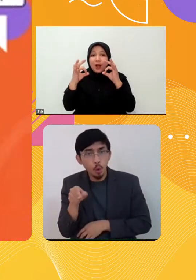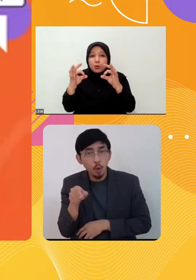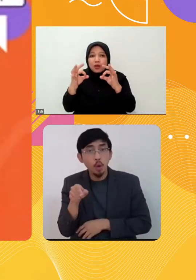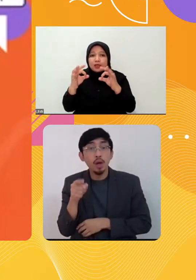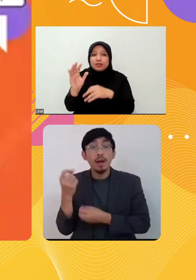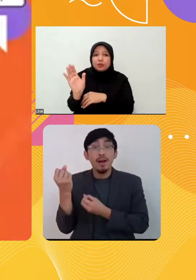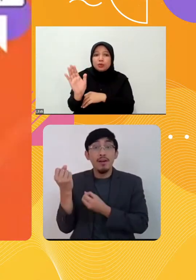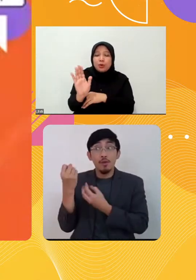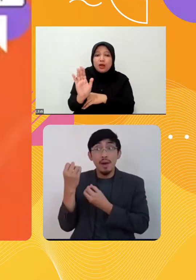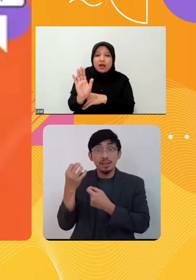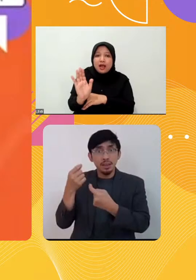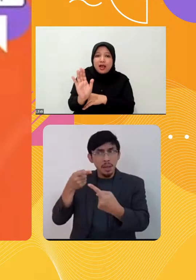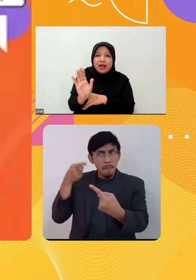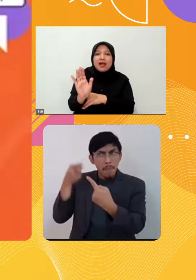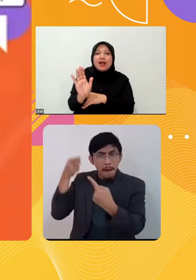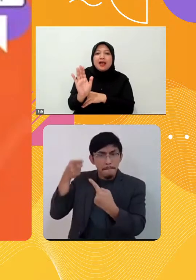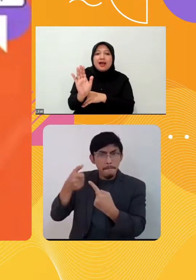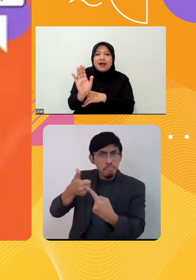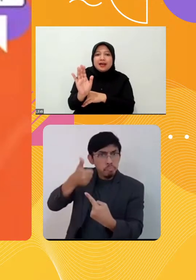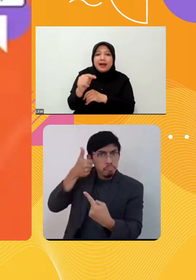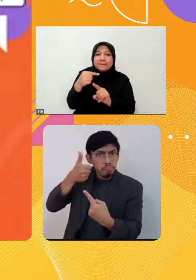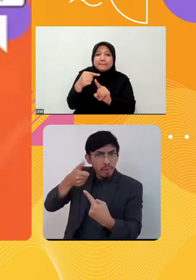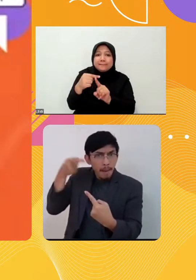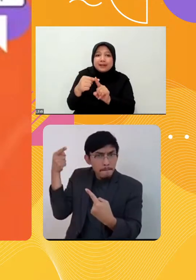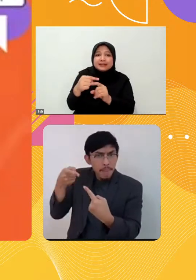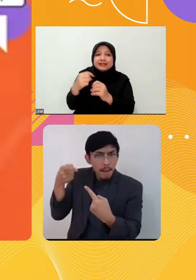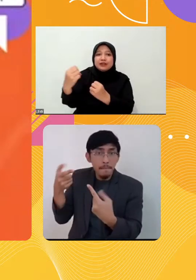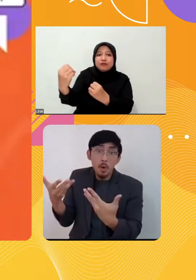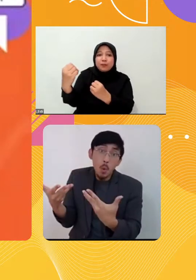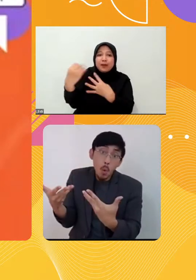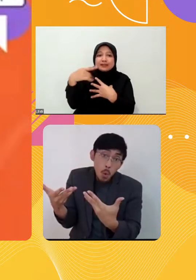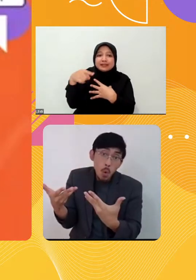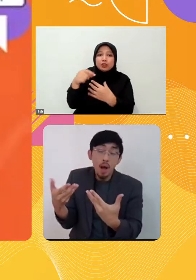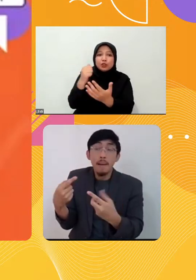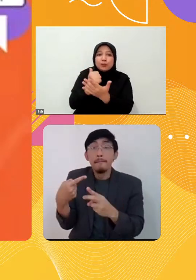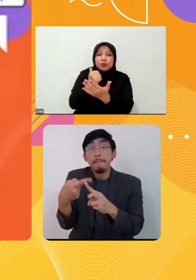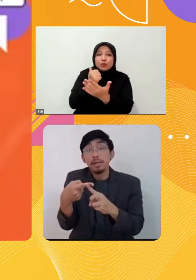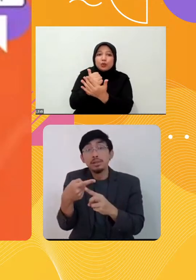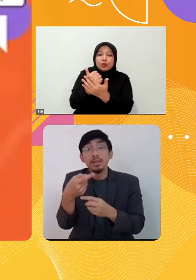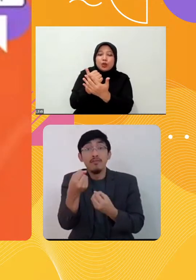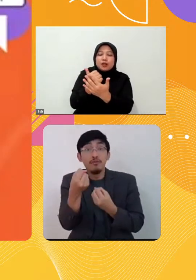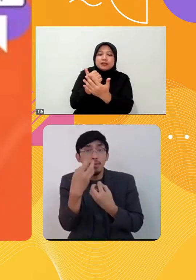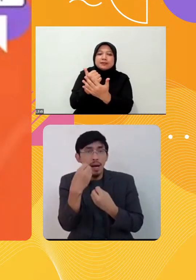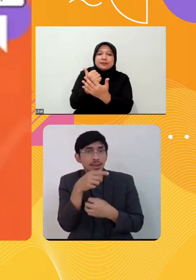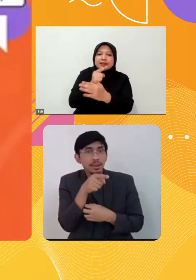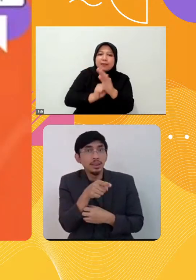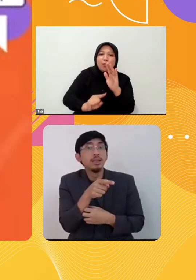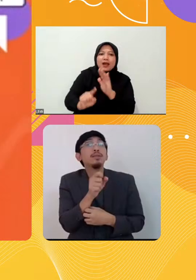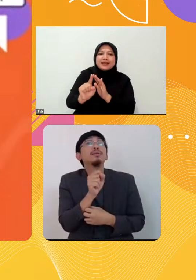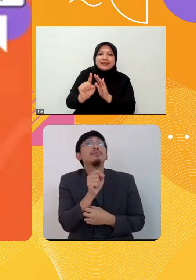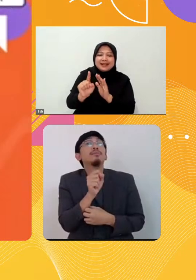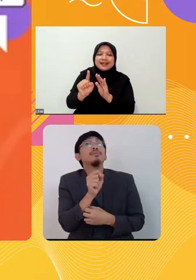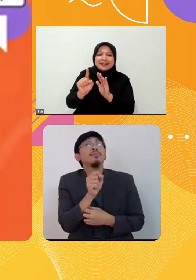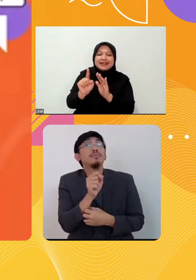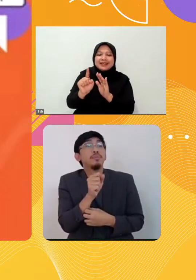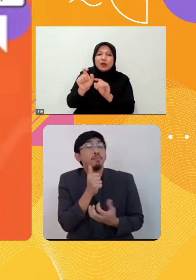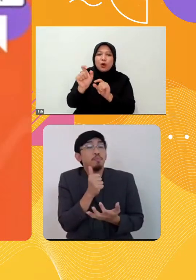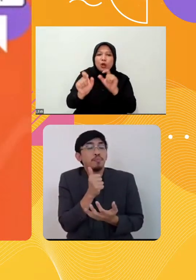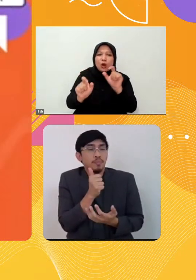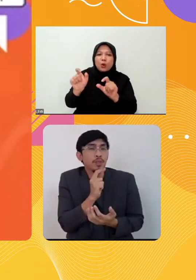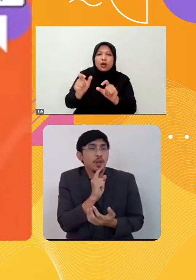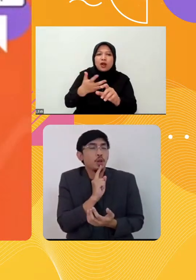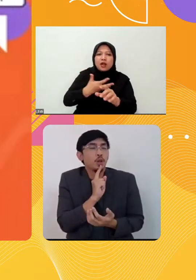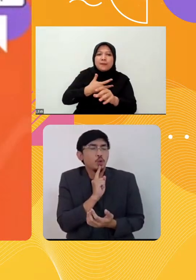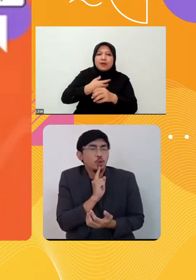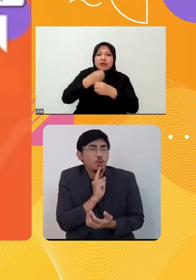also already represent with the many people who spread the information. So why we using this kind